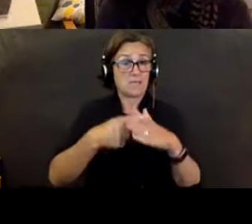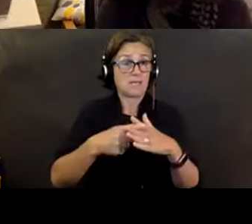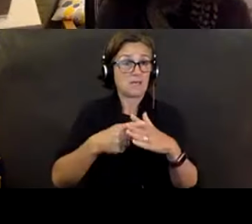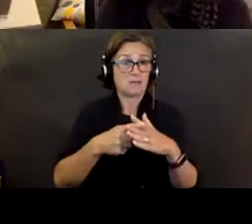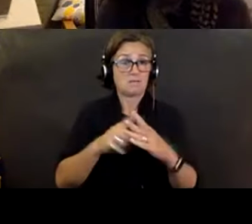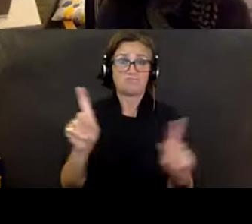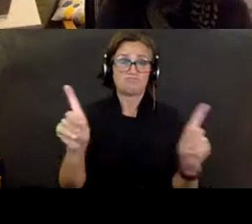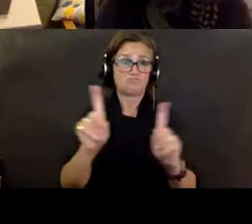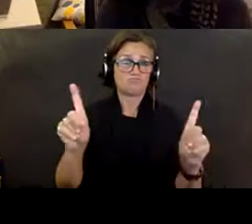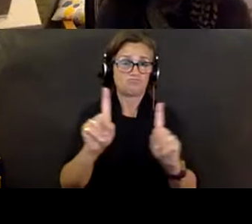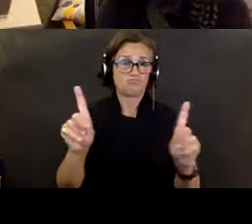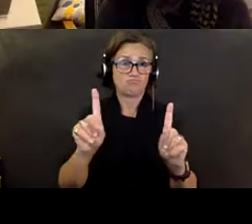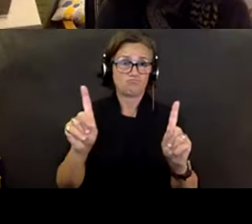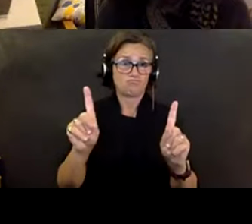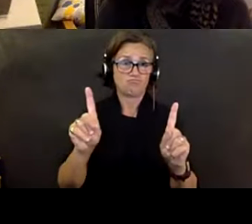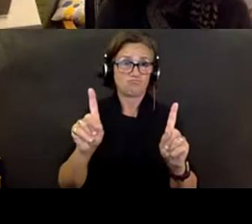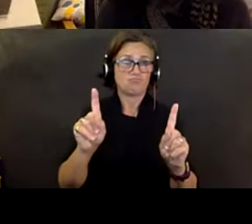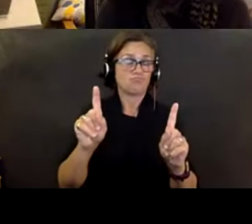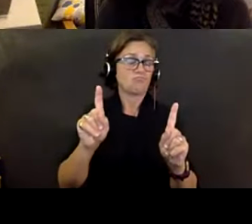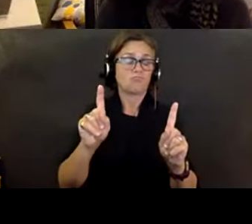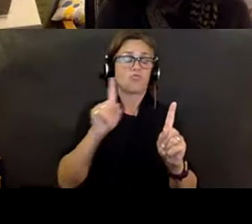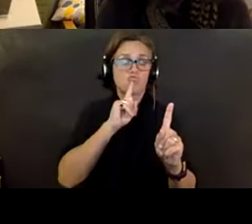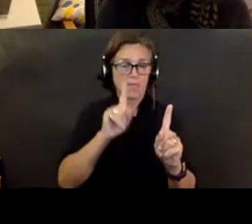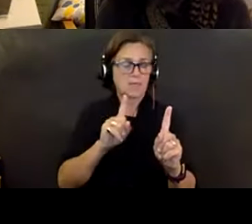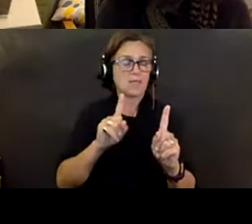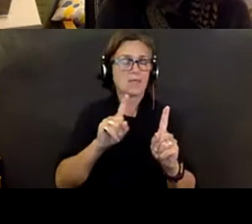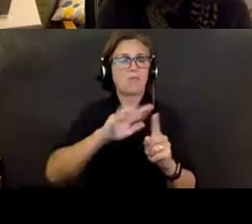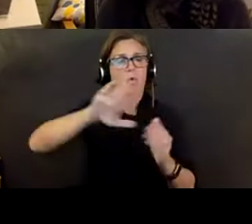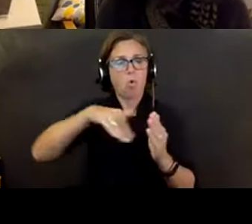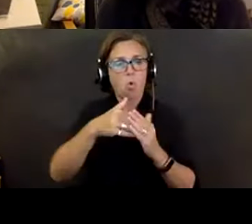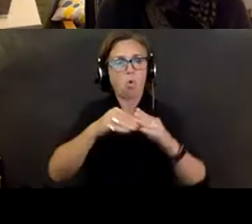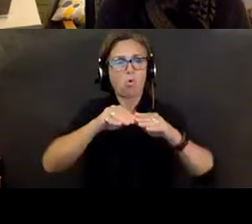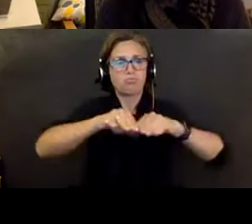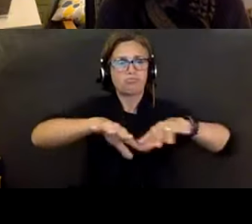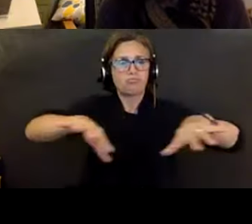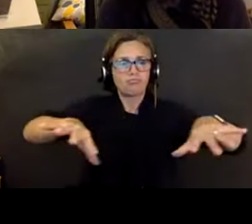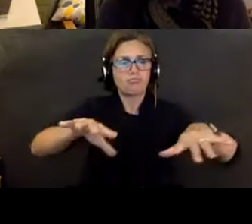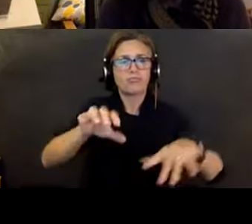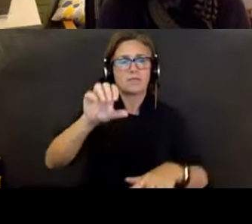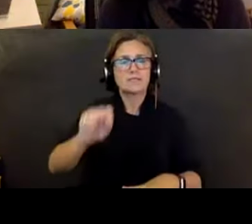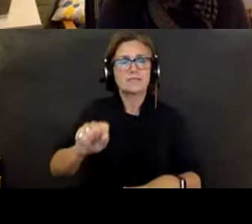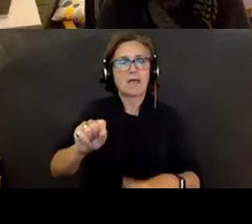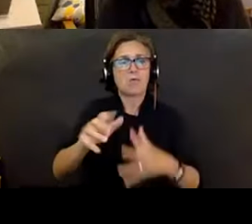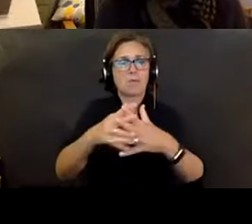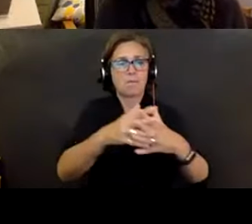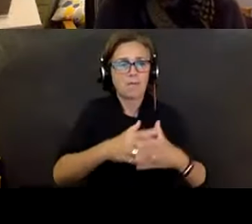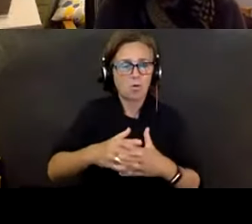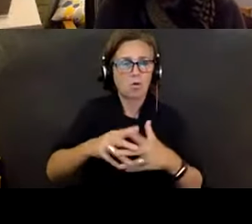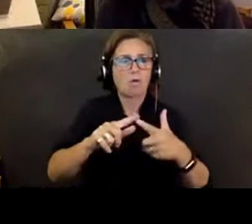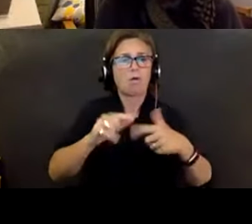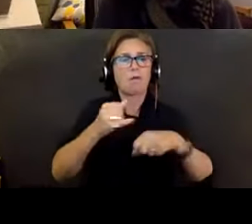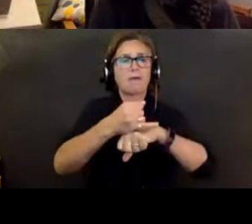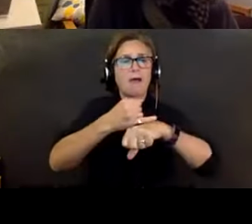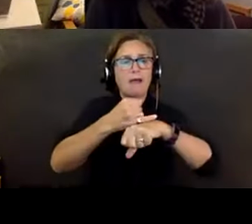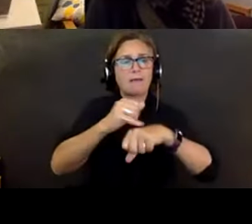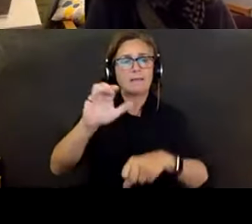the diaspora, right? South America, the Caribbean, Mexico, and then what we've done with indigenous lives in